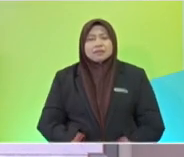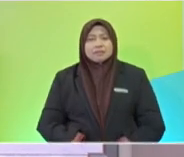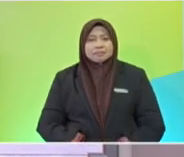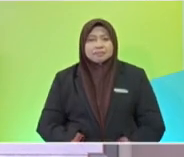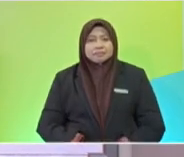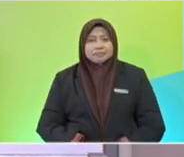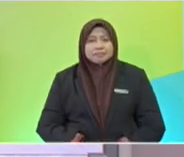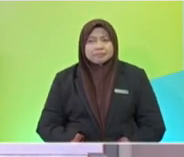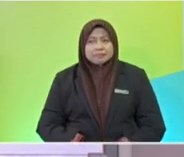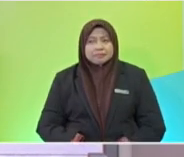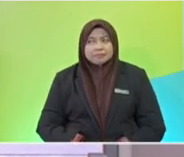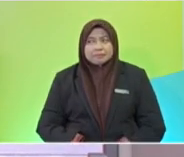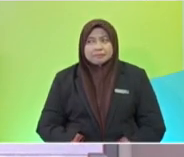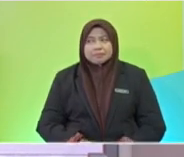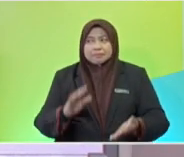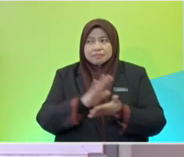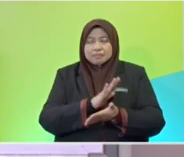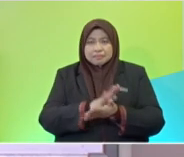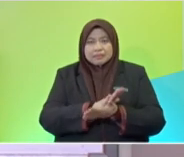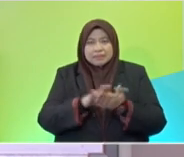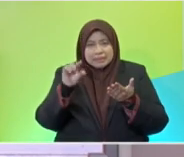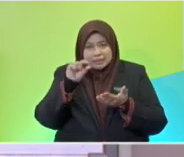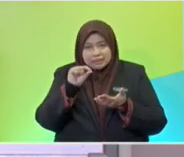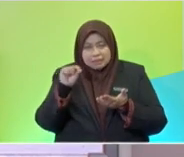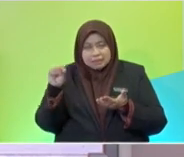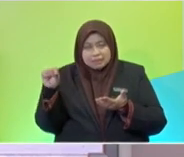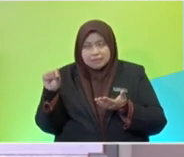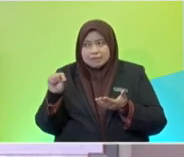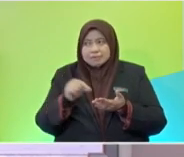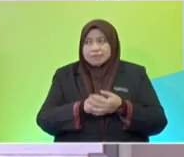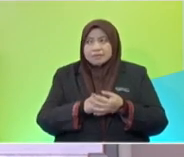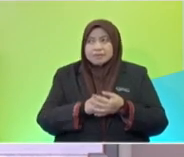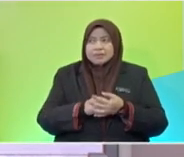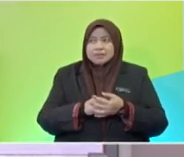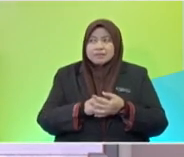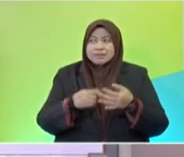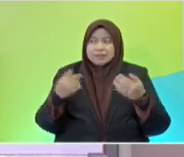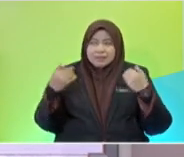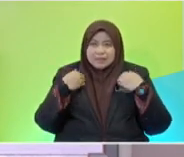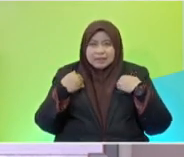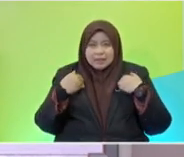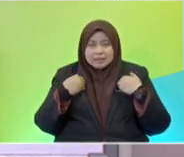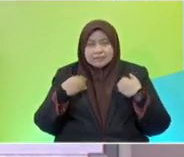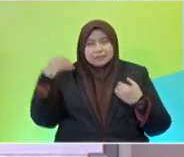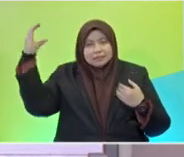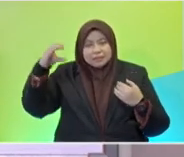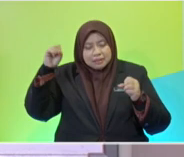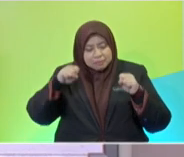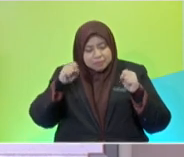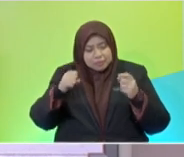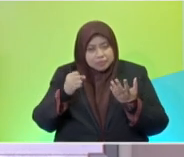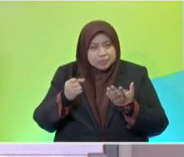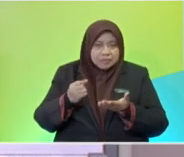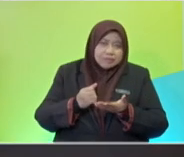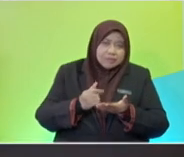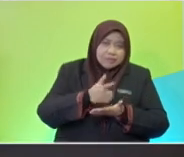shadow. Yes. Okay. The tracing paper, on the other hand, actually there is some light that can pass through it. Okay. Okay. You